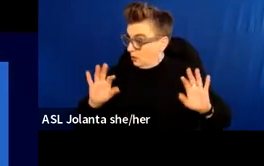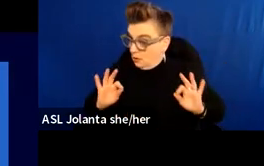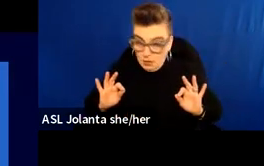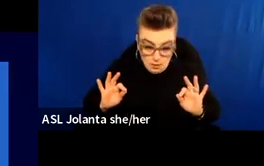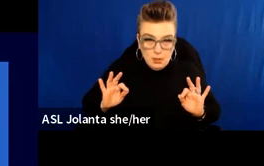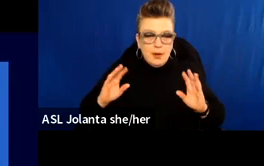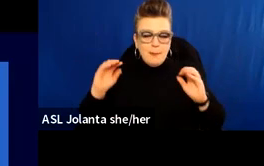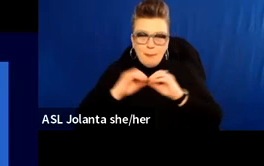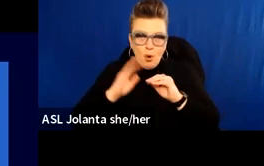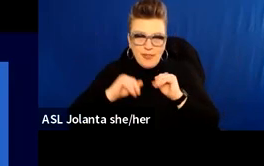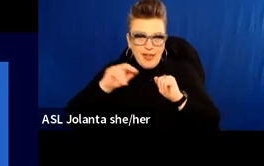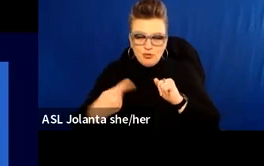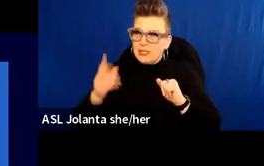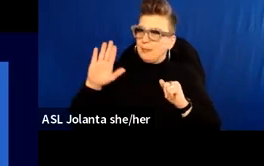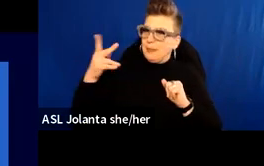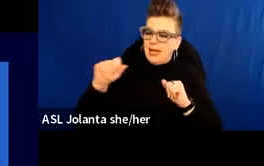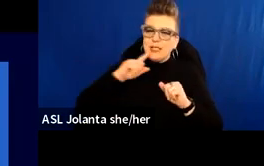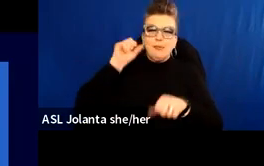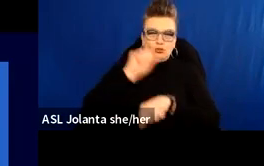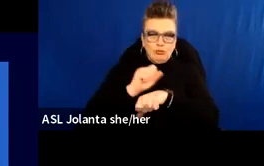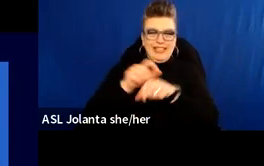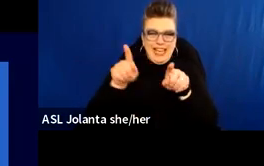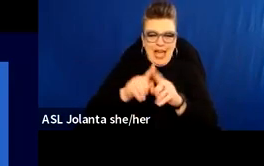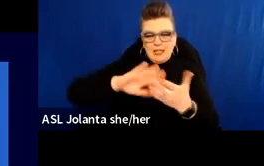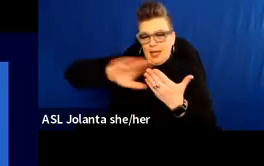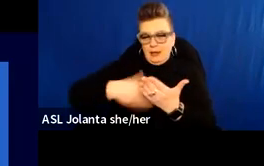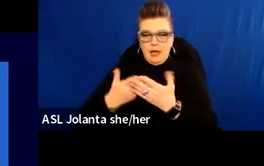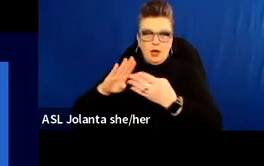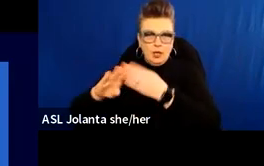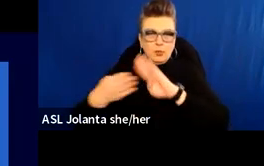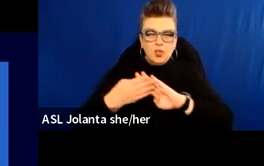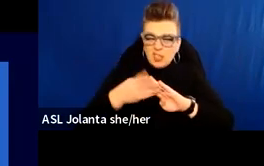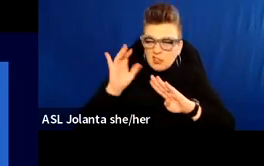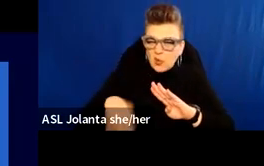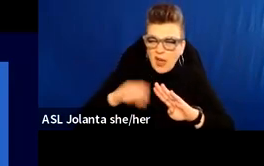were driving at as a committee helpful